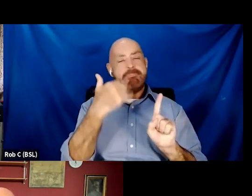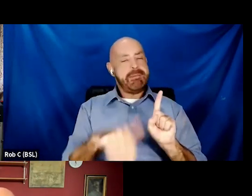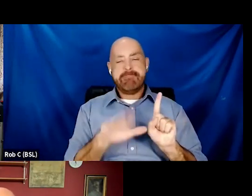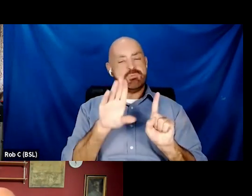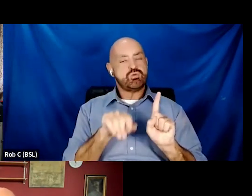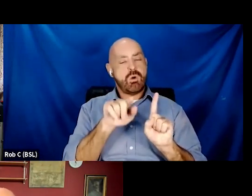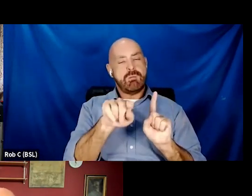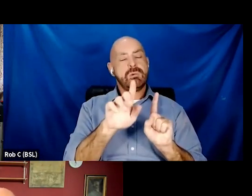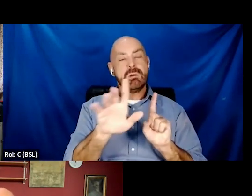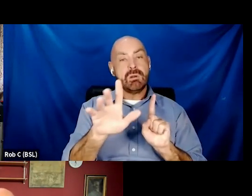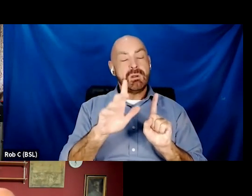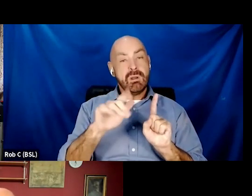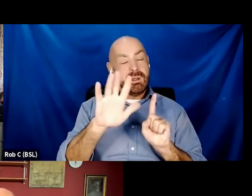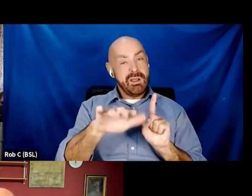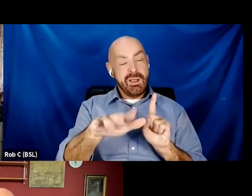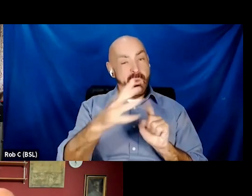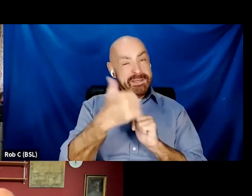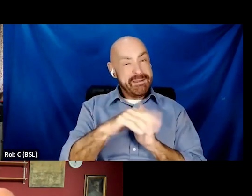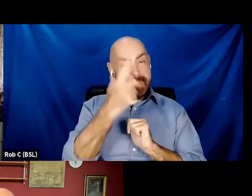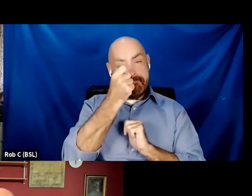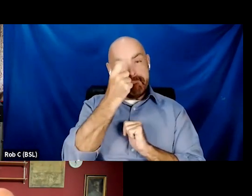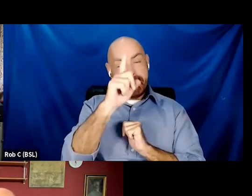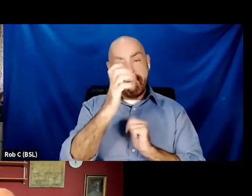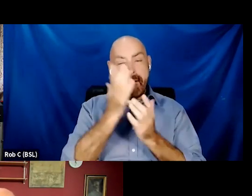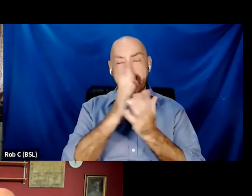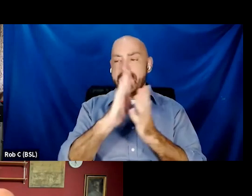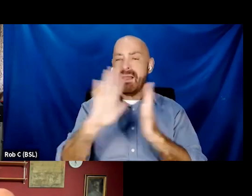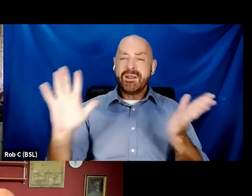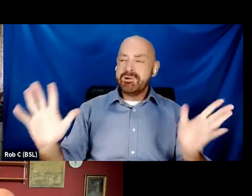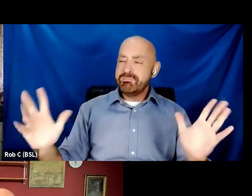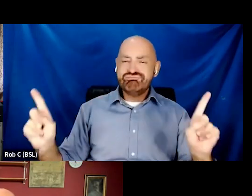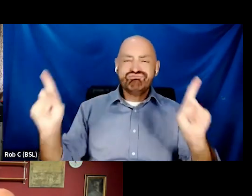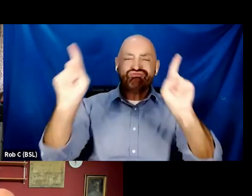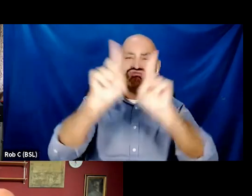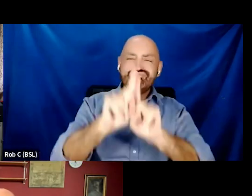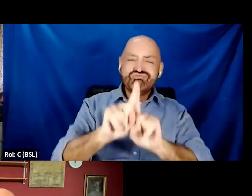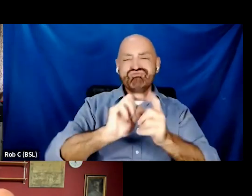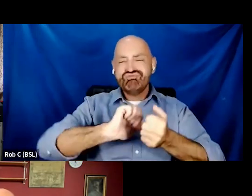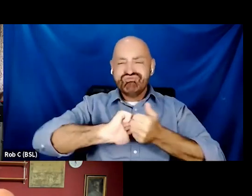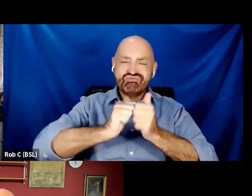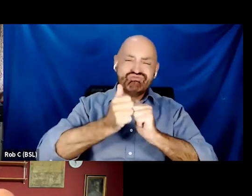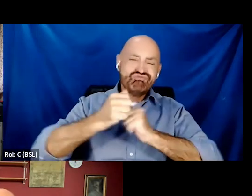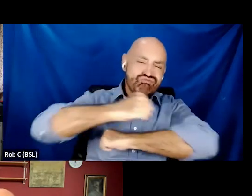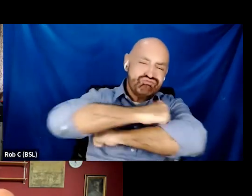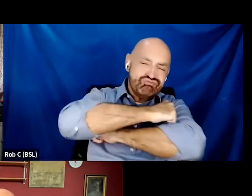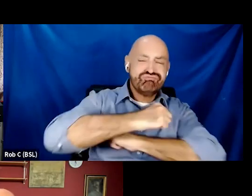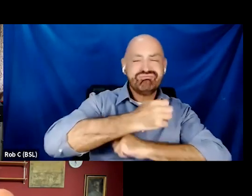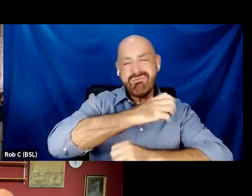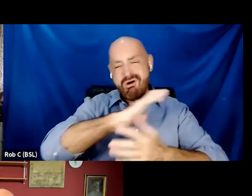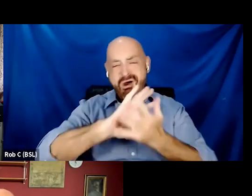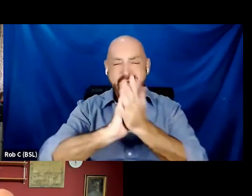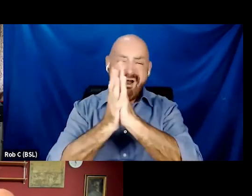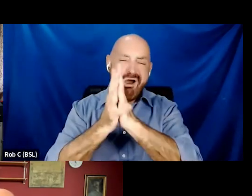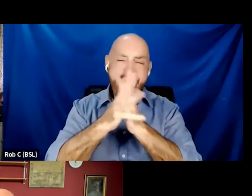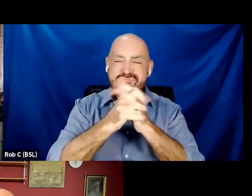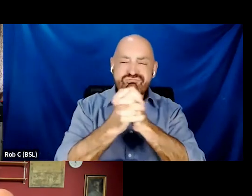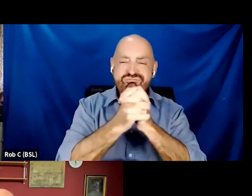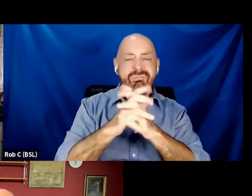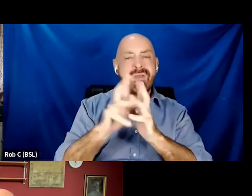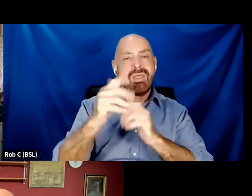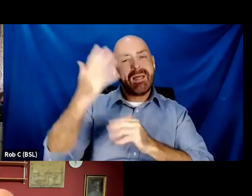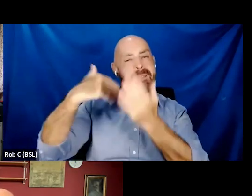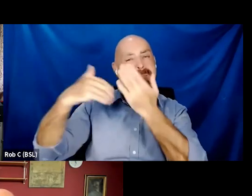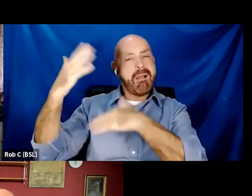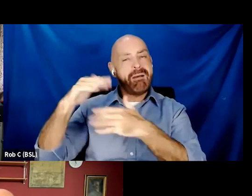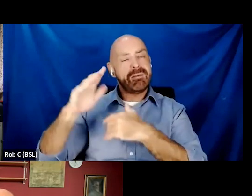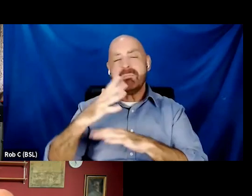like not to have that, the conviviality of the past. But but it stays. And of course, the worry is something else.